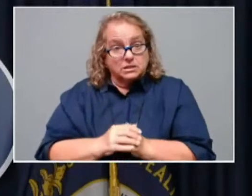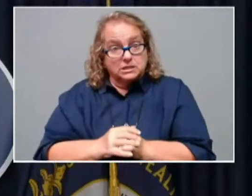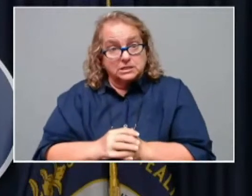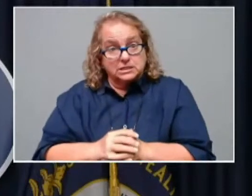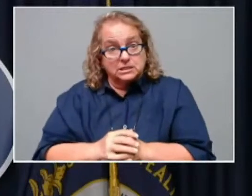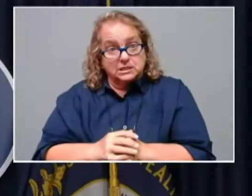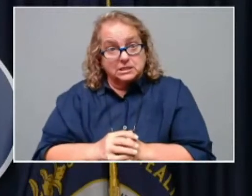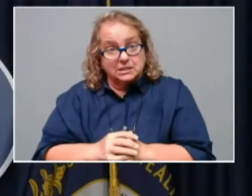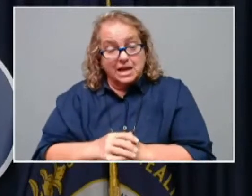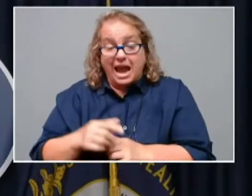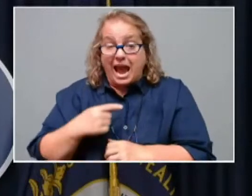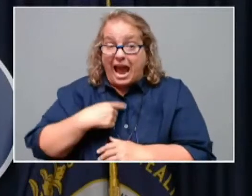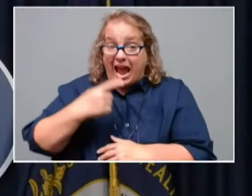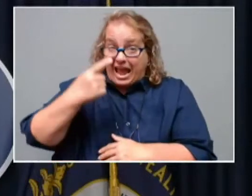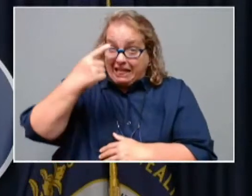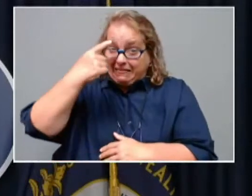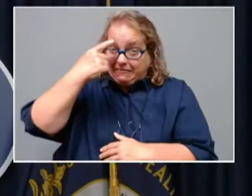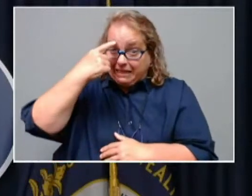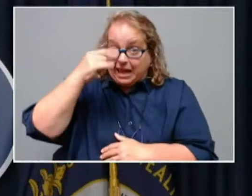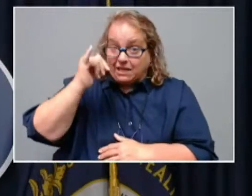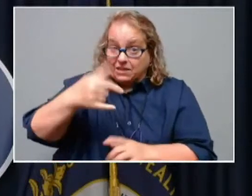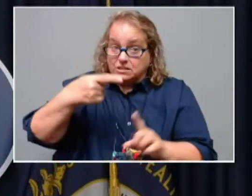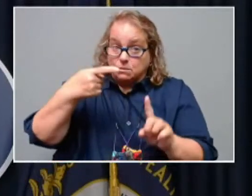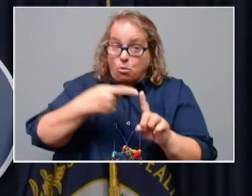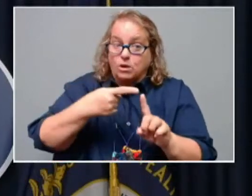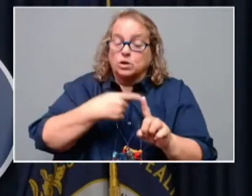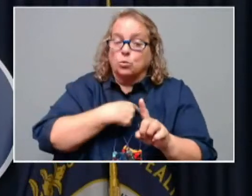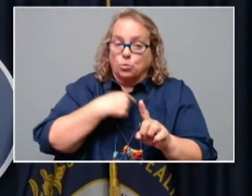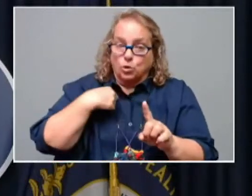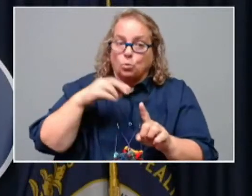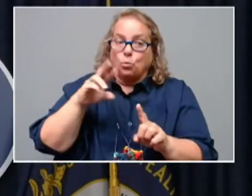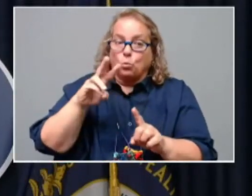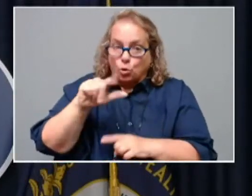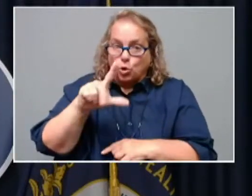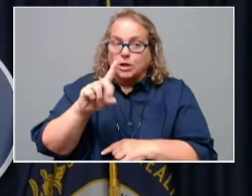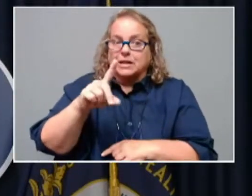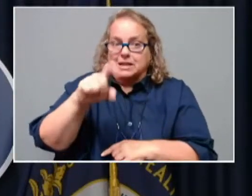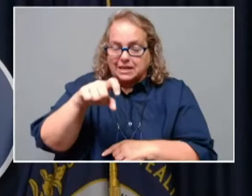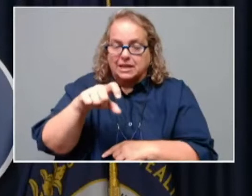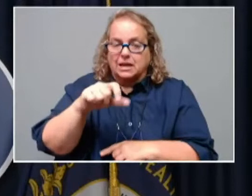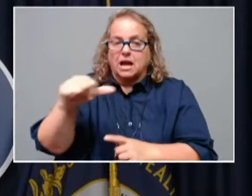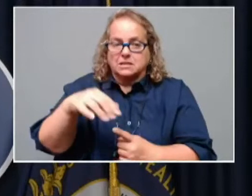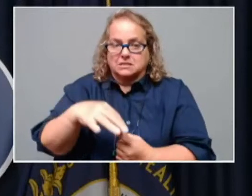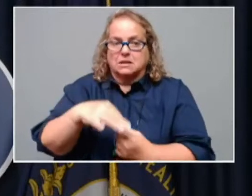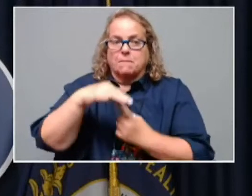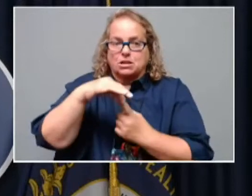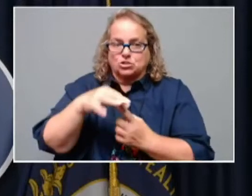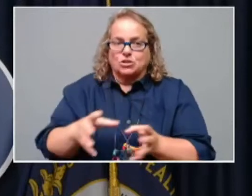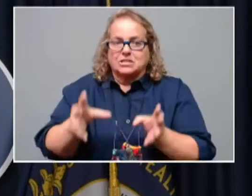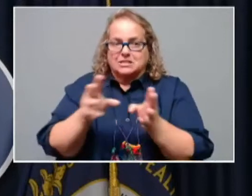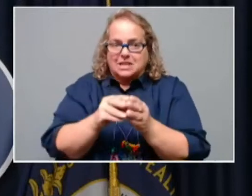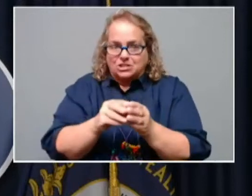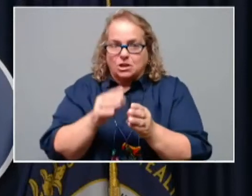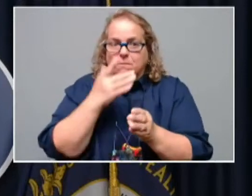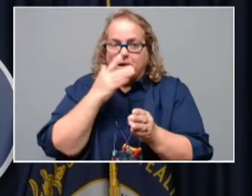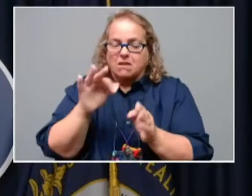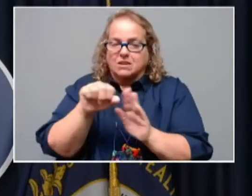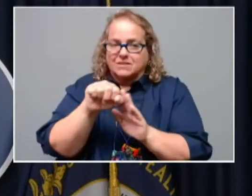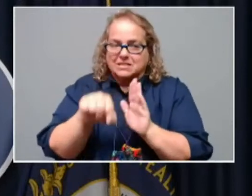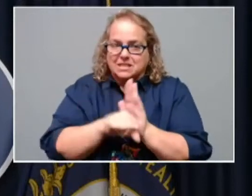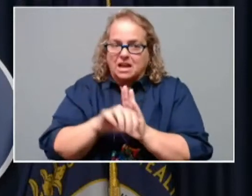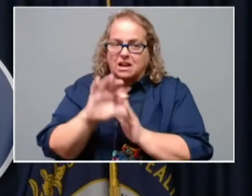I think at this point we would need a special session because the state of emergency